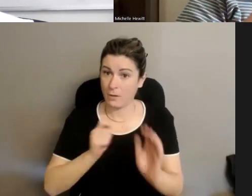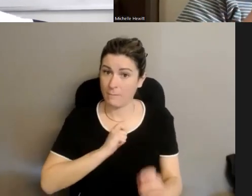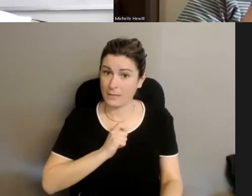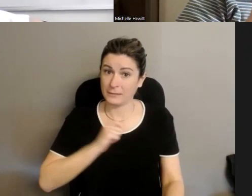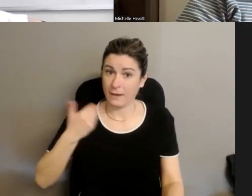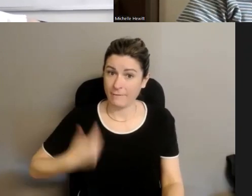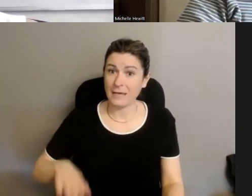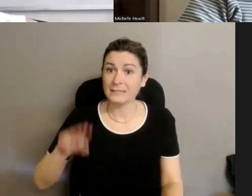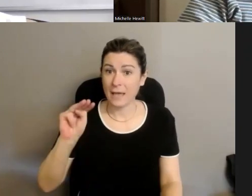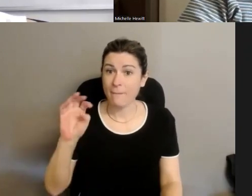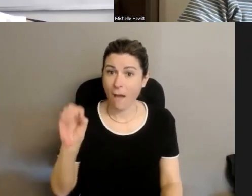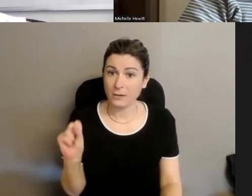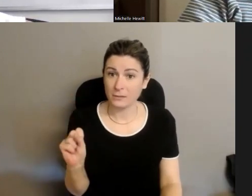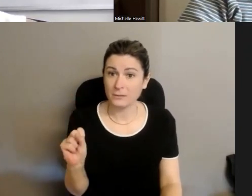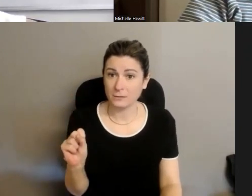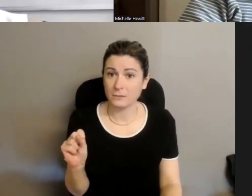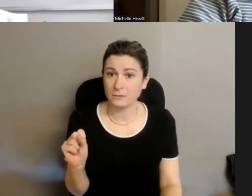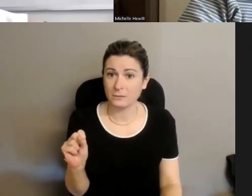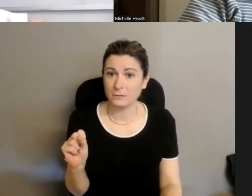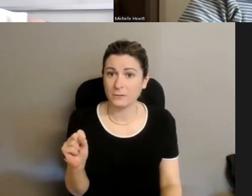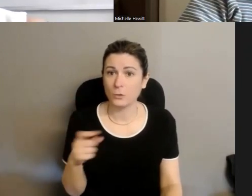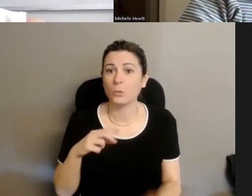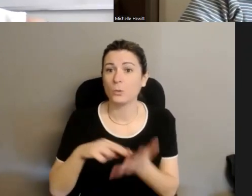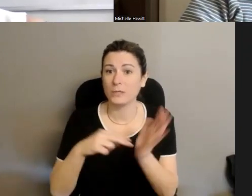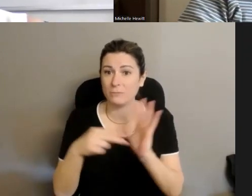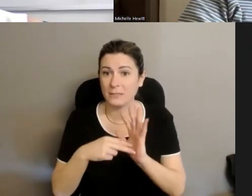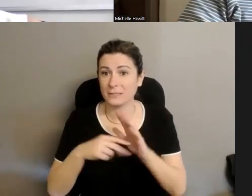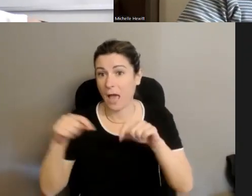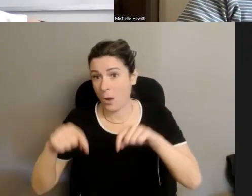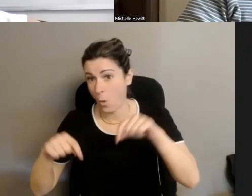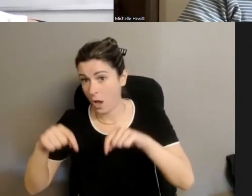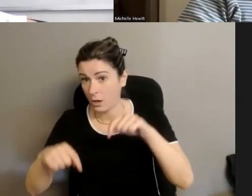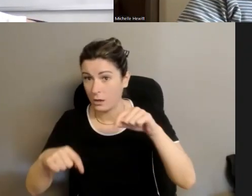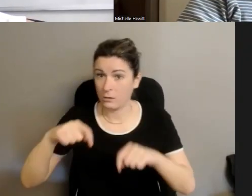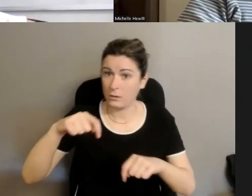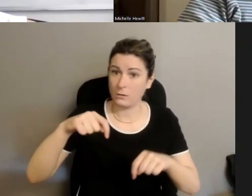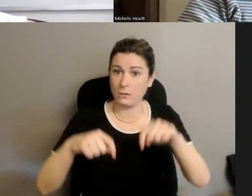our speech gets slurred and those sorts of things are thought,